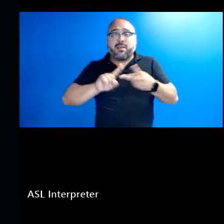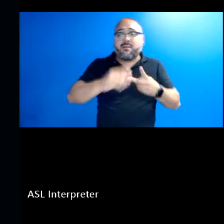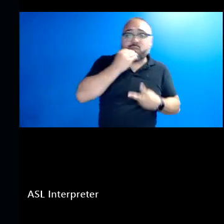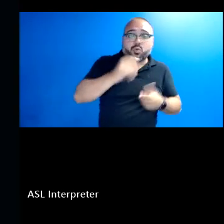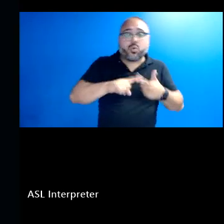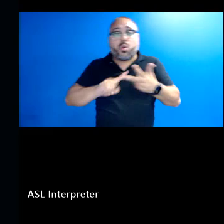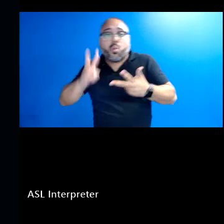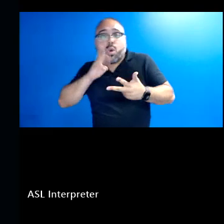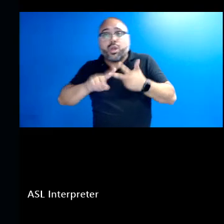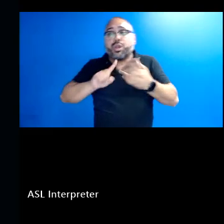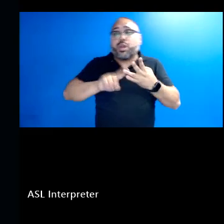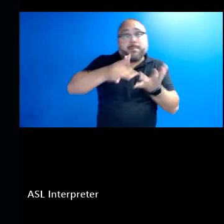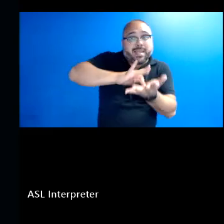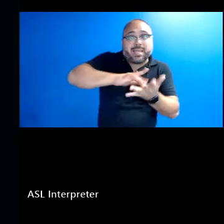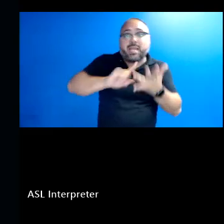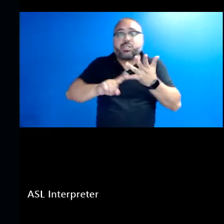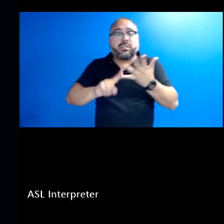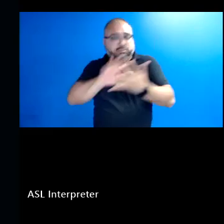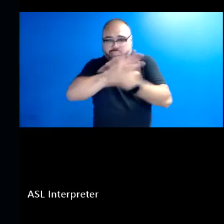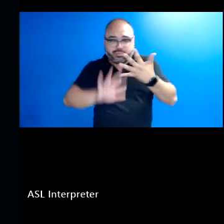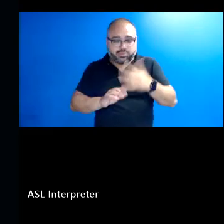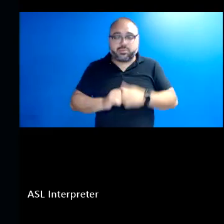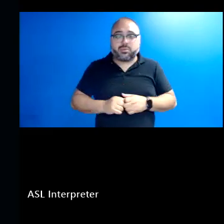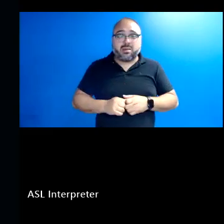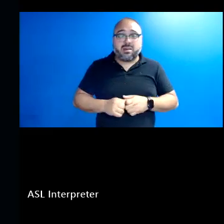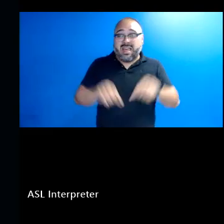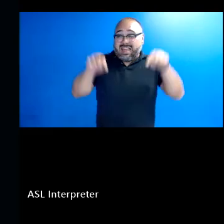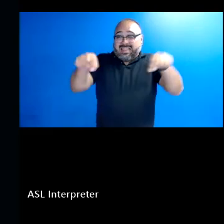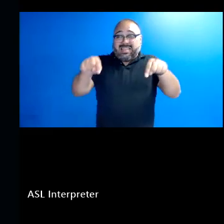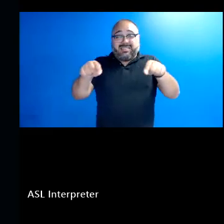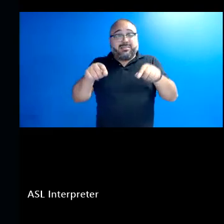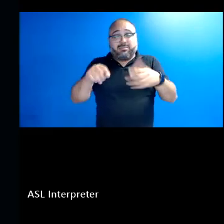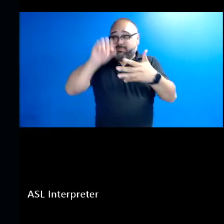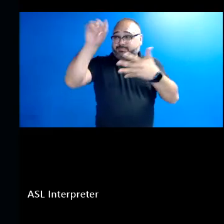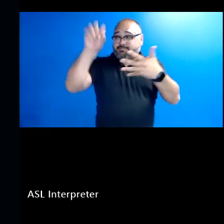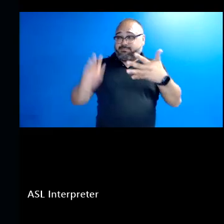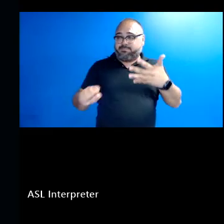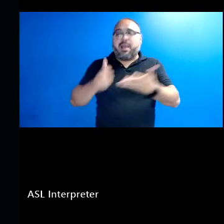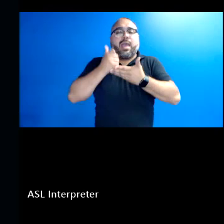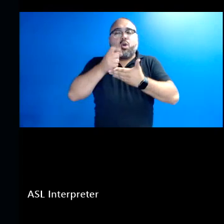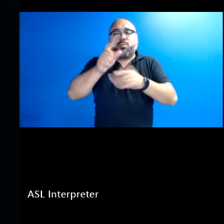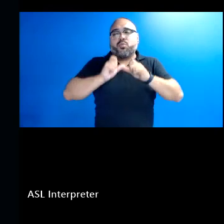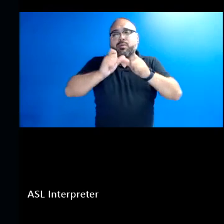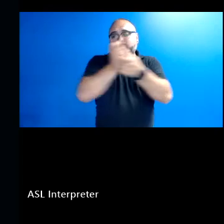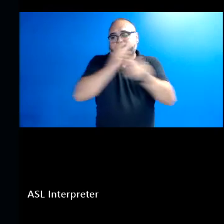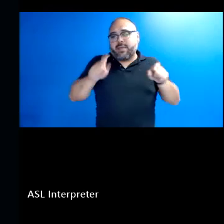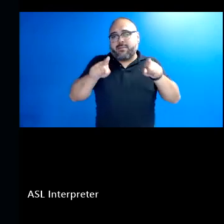medications. These simple but important steps can make a big difference in staying safe and resilient during